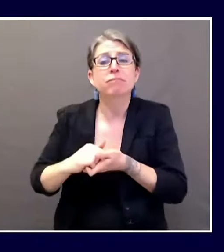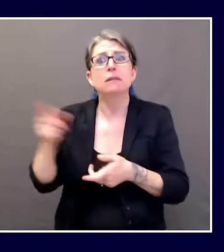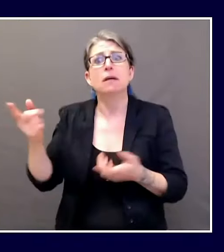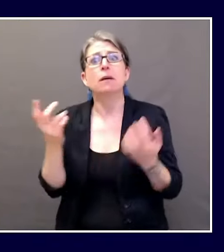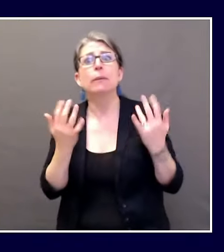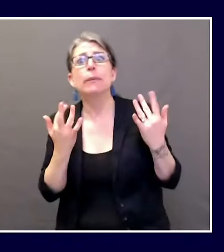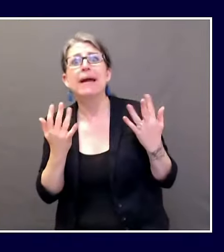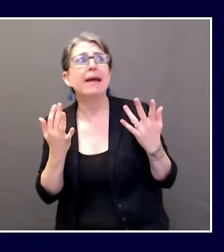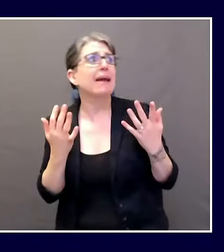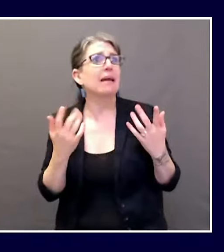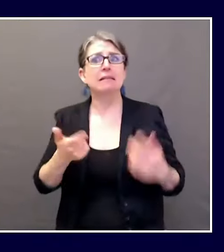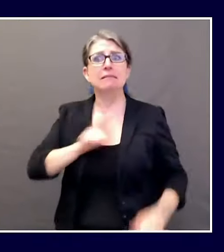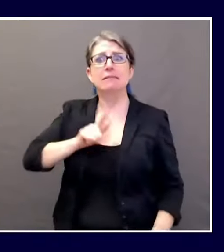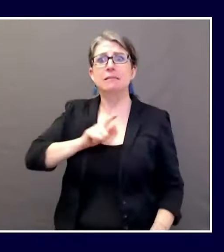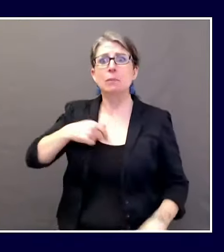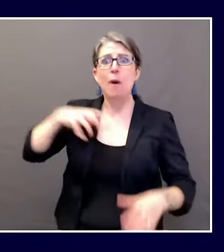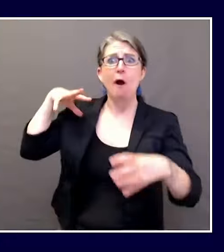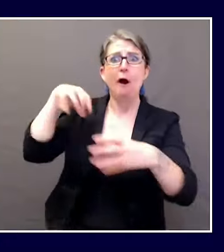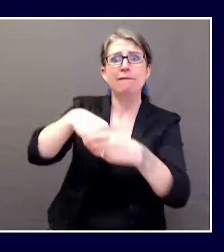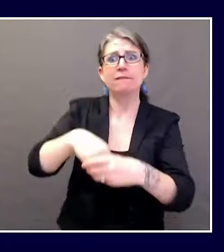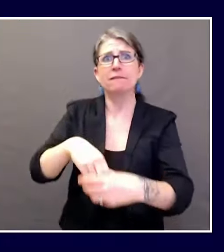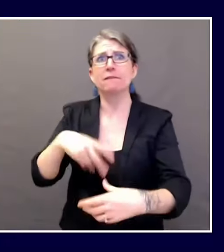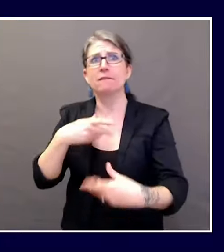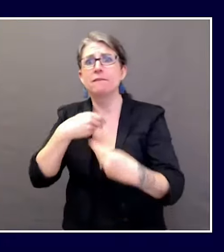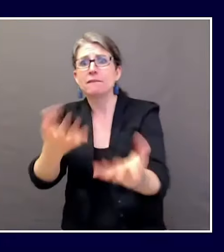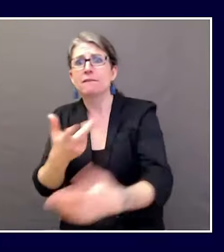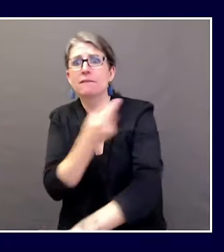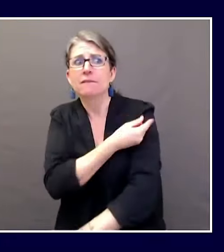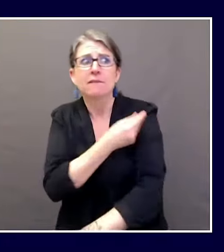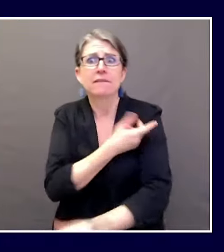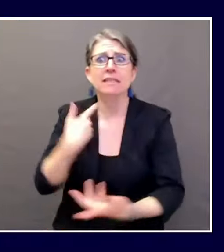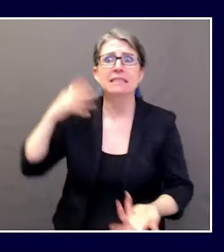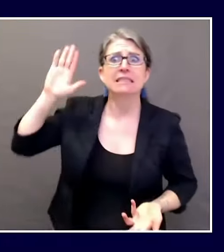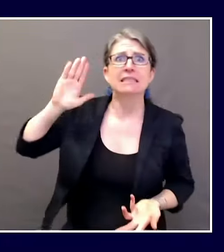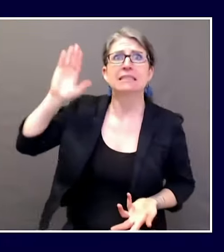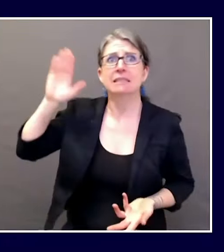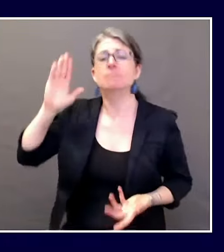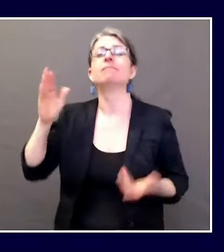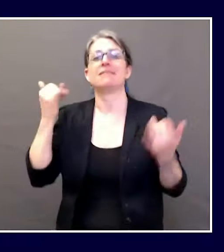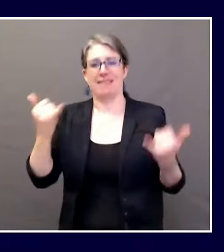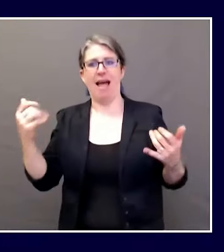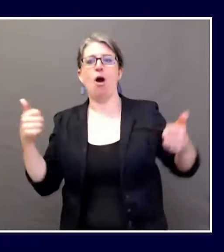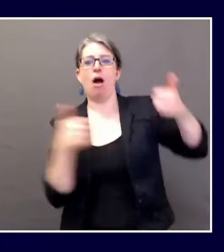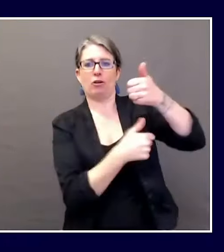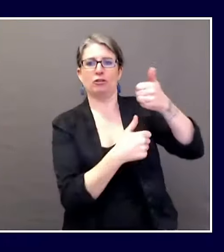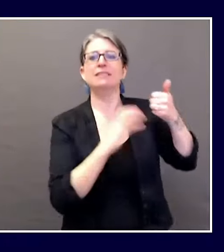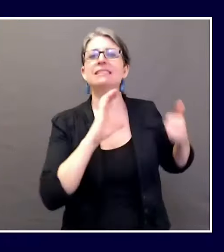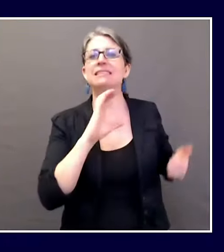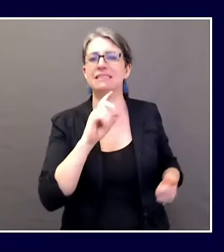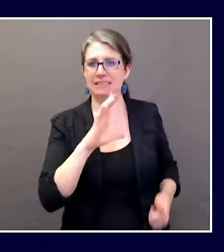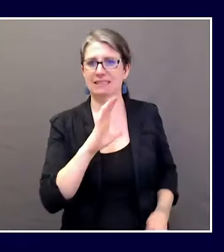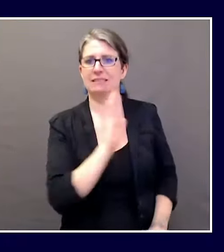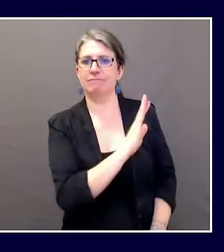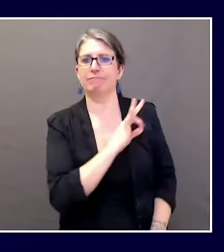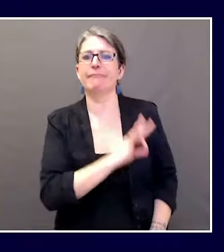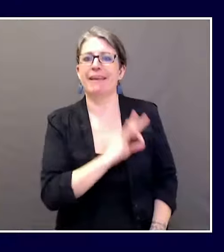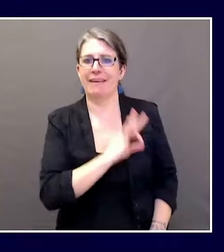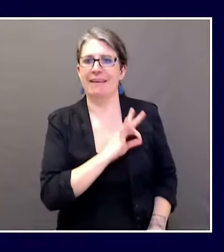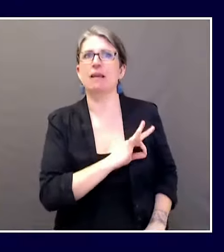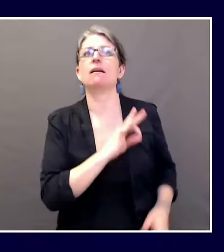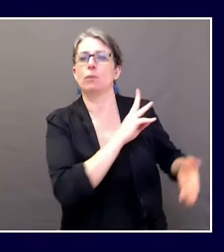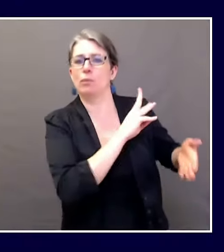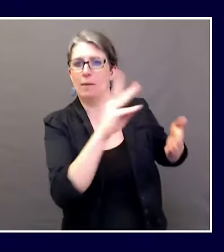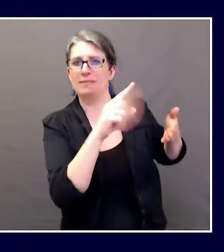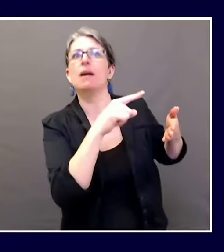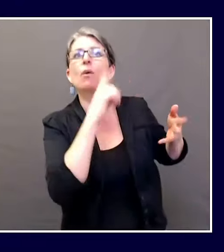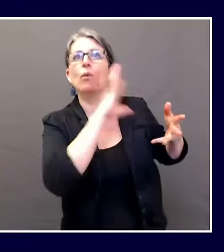for pre-registration and ultimately registration is a resource through which you can schedule. It is